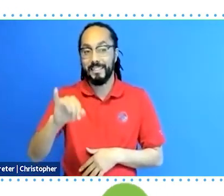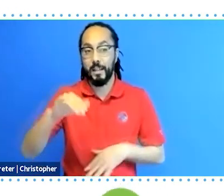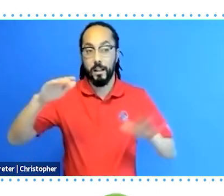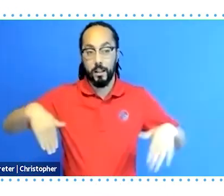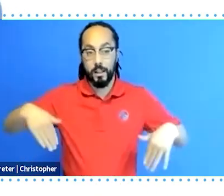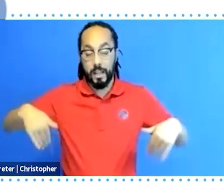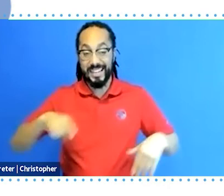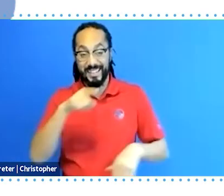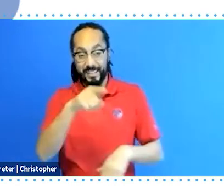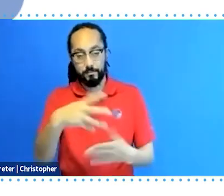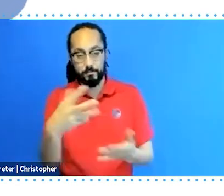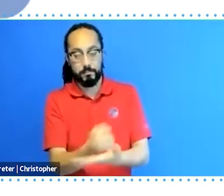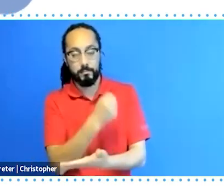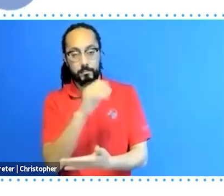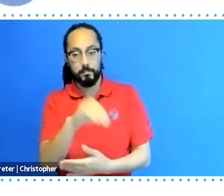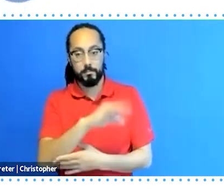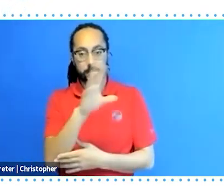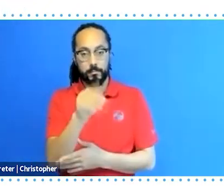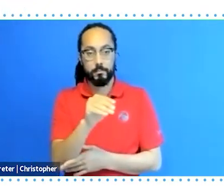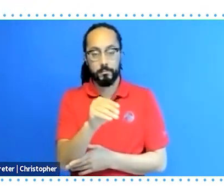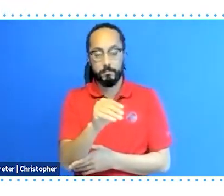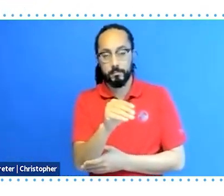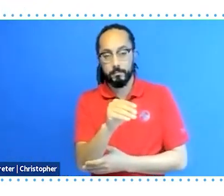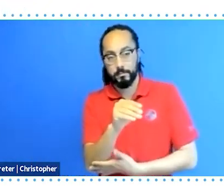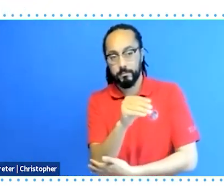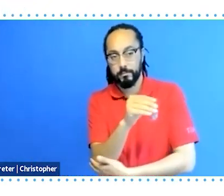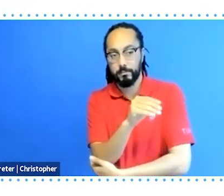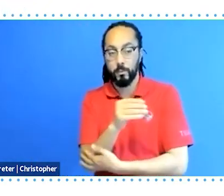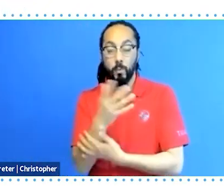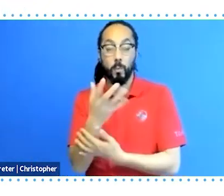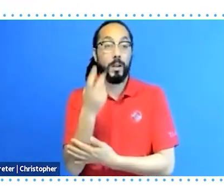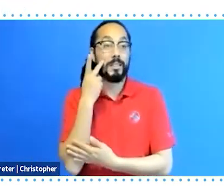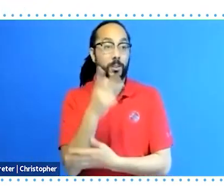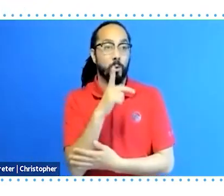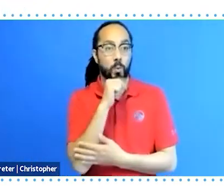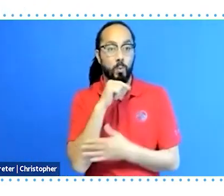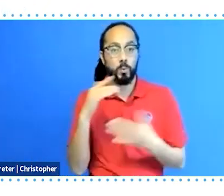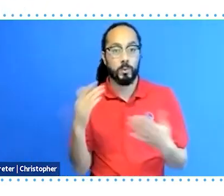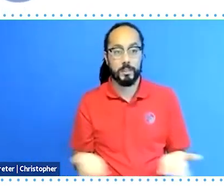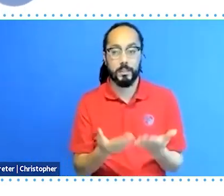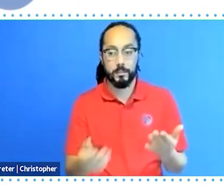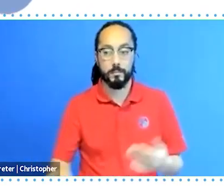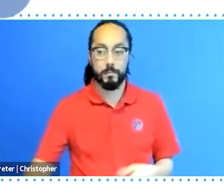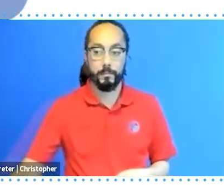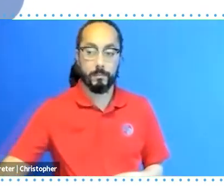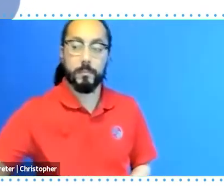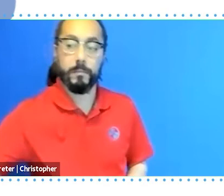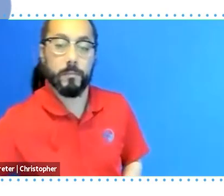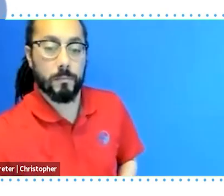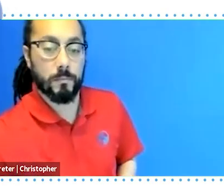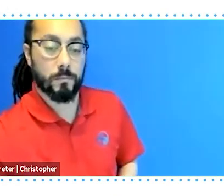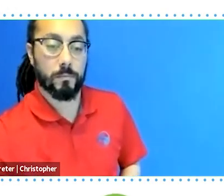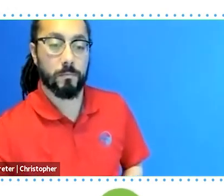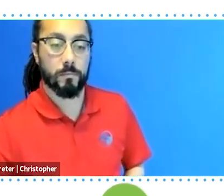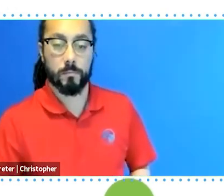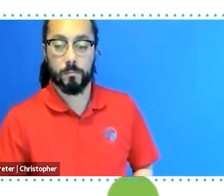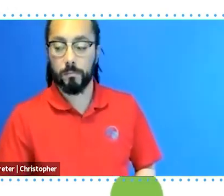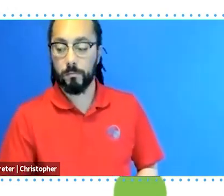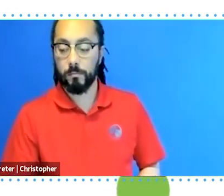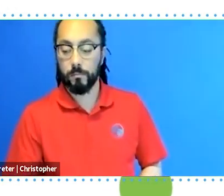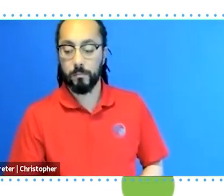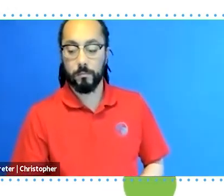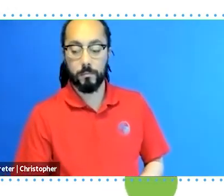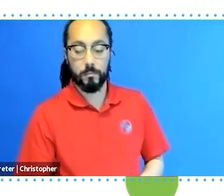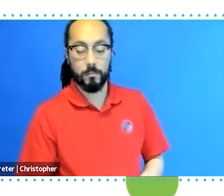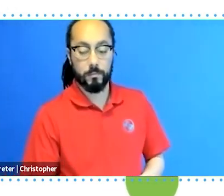you can still have some time. We'd love to kind of see who's in the room. But Owais, there we are. Hi,